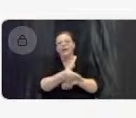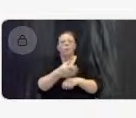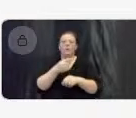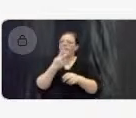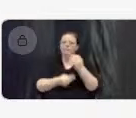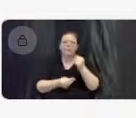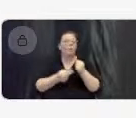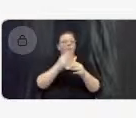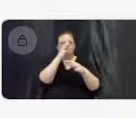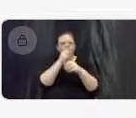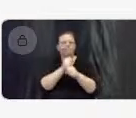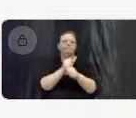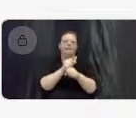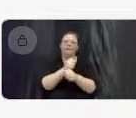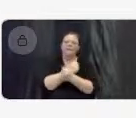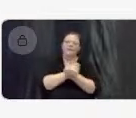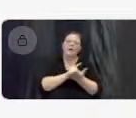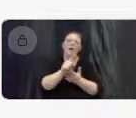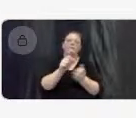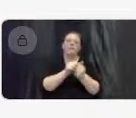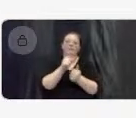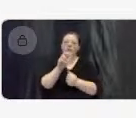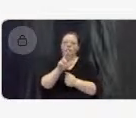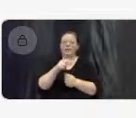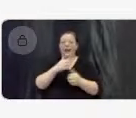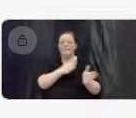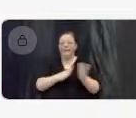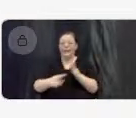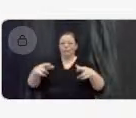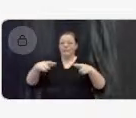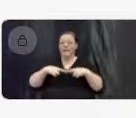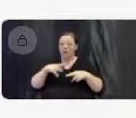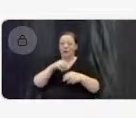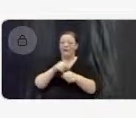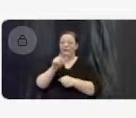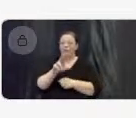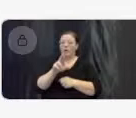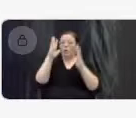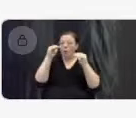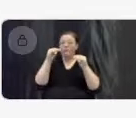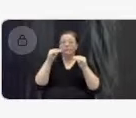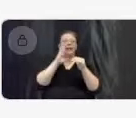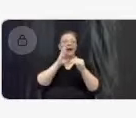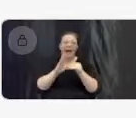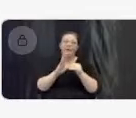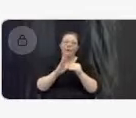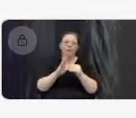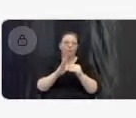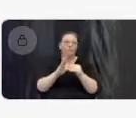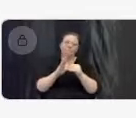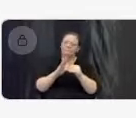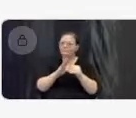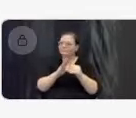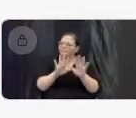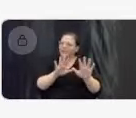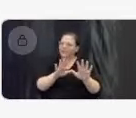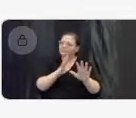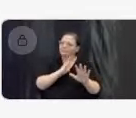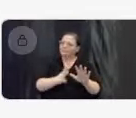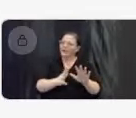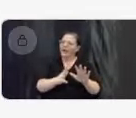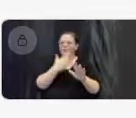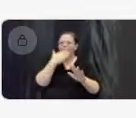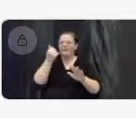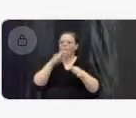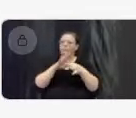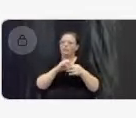love with Little Rock, and I plan to retire in Little Rock. And hopefully I will make amends with my neighbors, because I don't take it personally